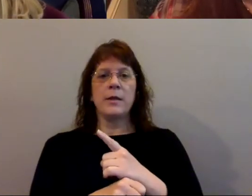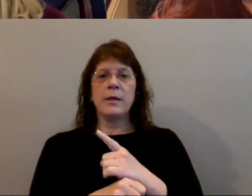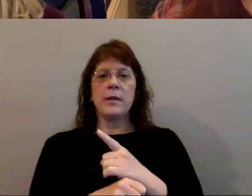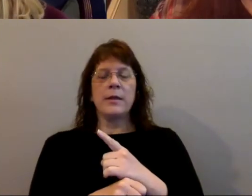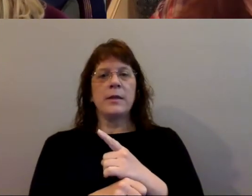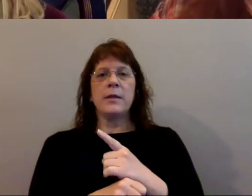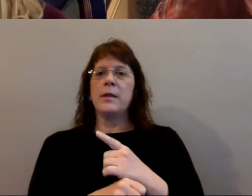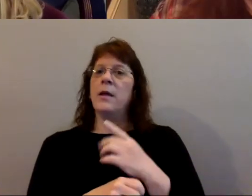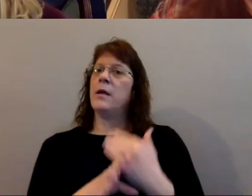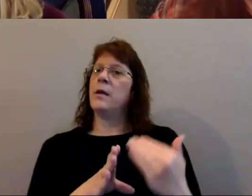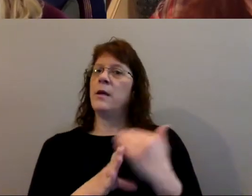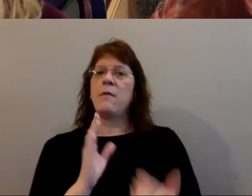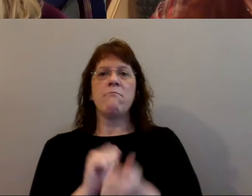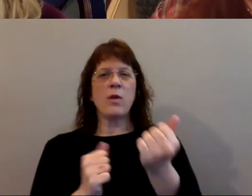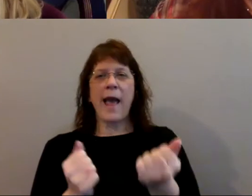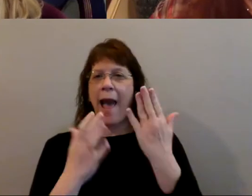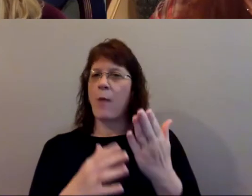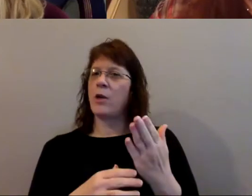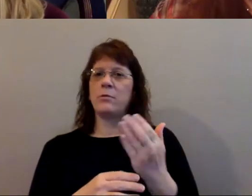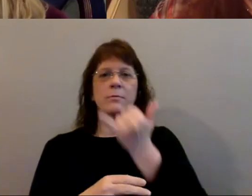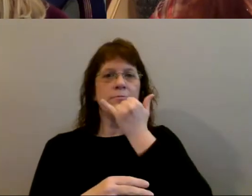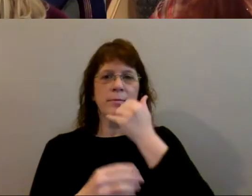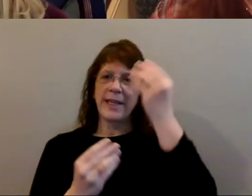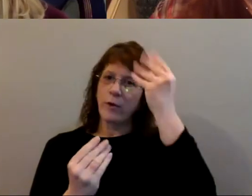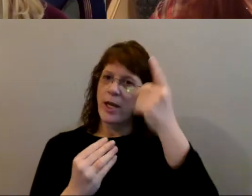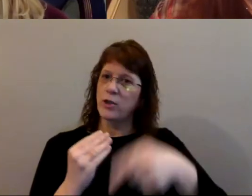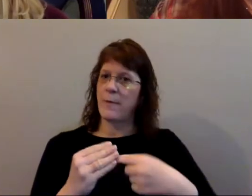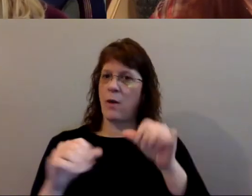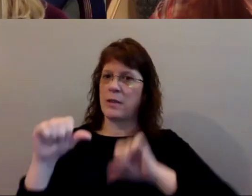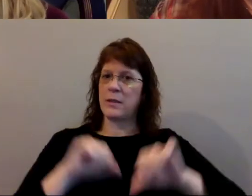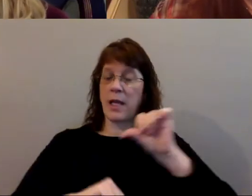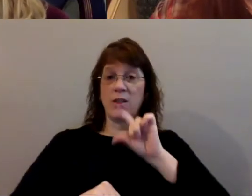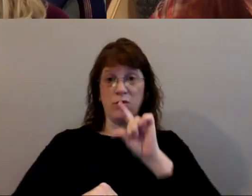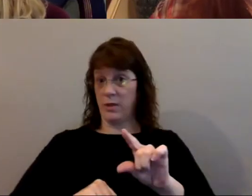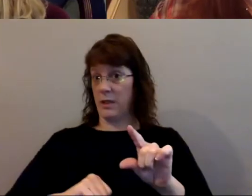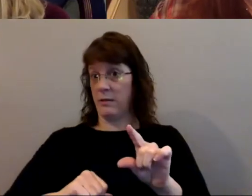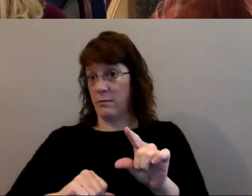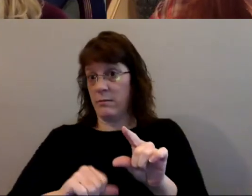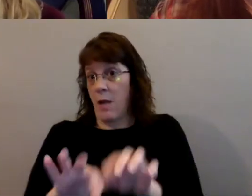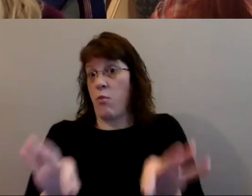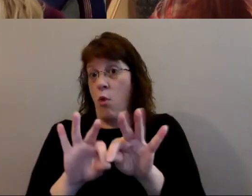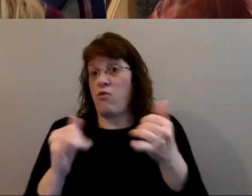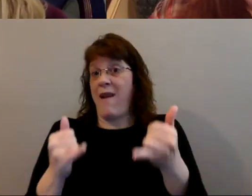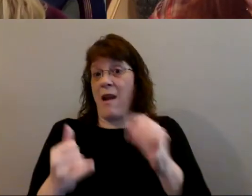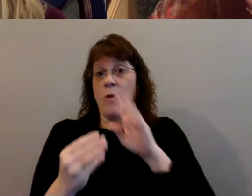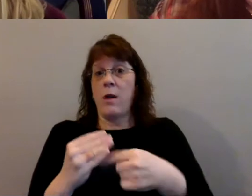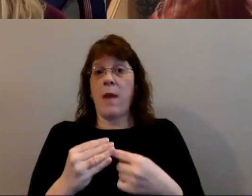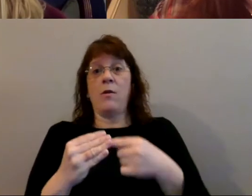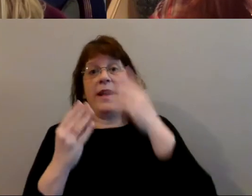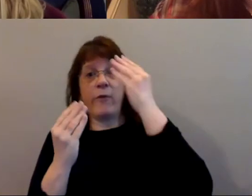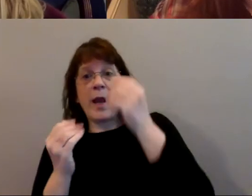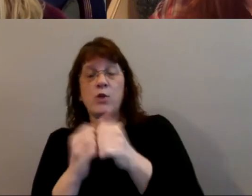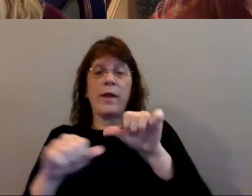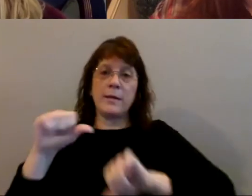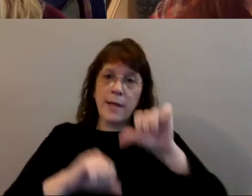misinformation is out there about, I mean, all science, and it's very timely right now to be talking about misinformation in science and just the media